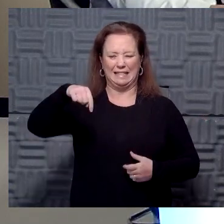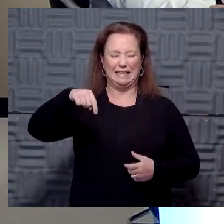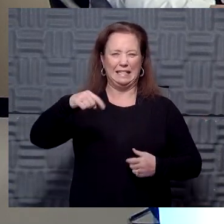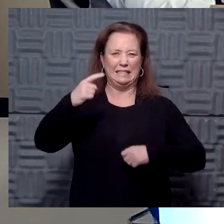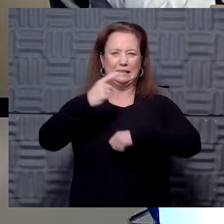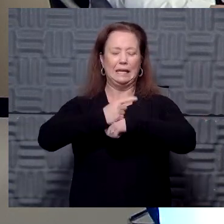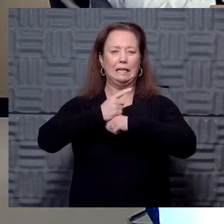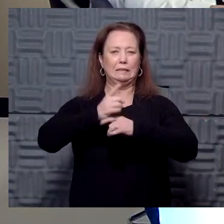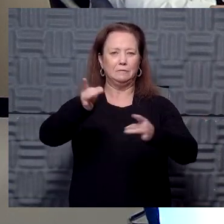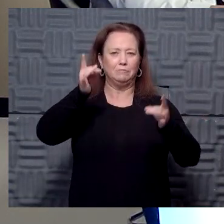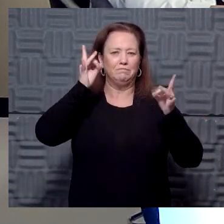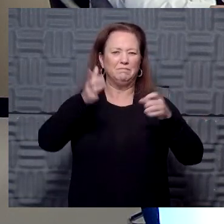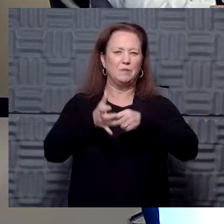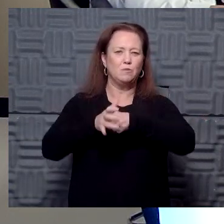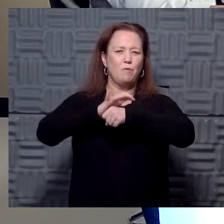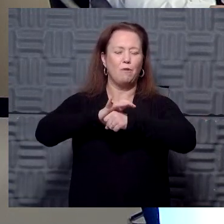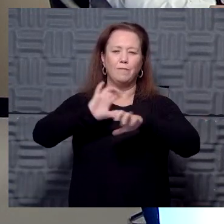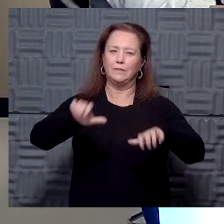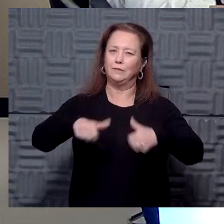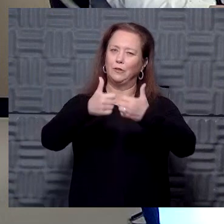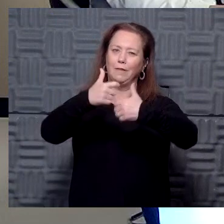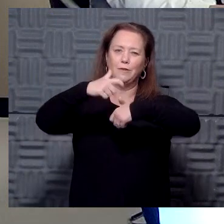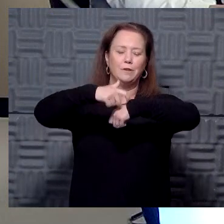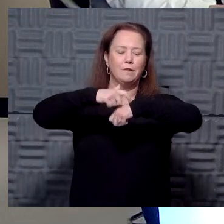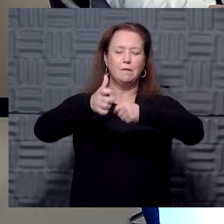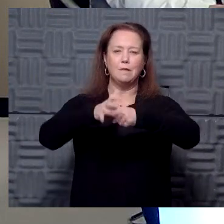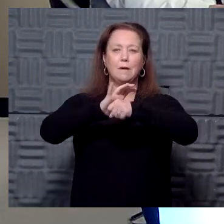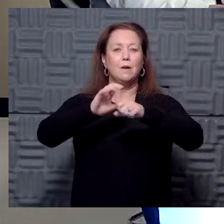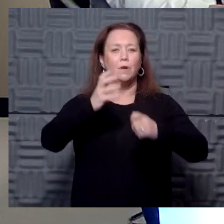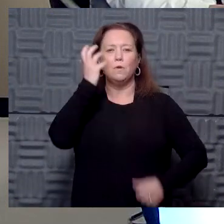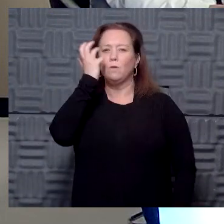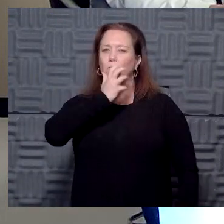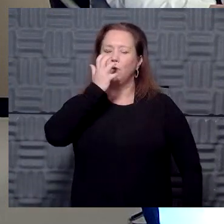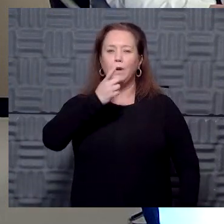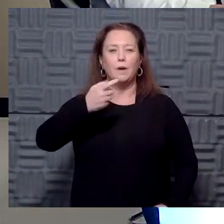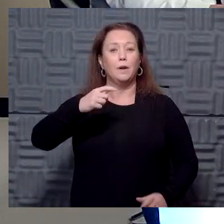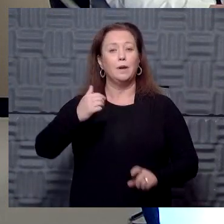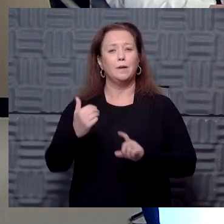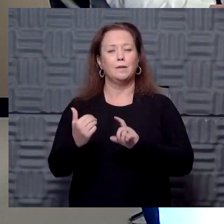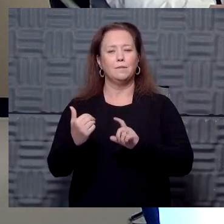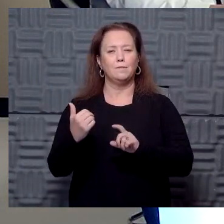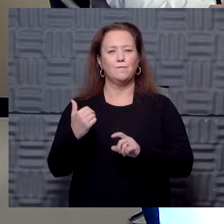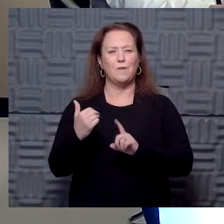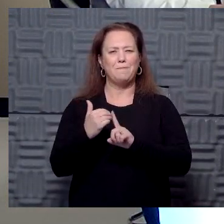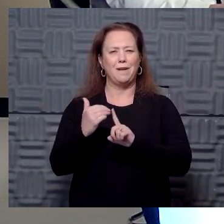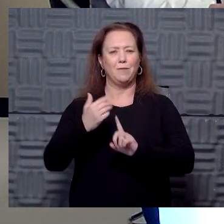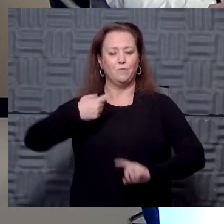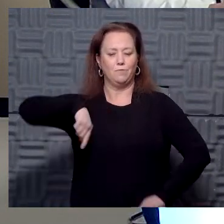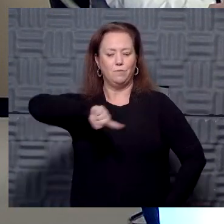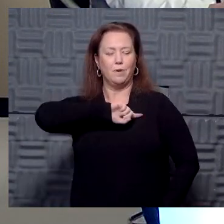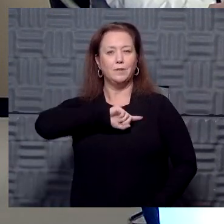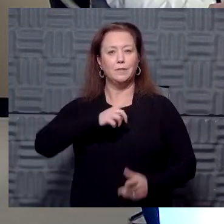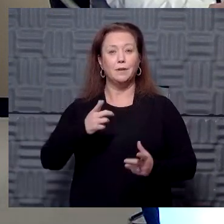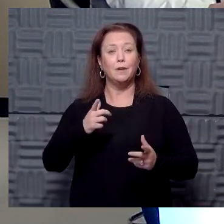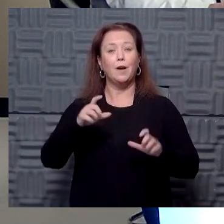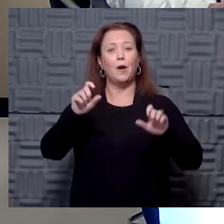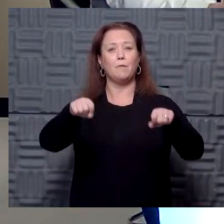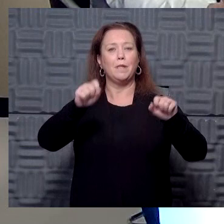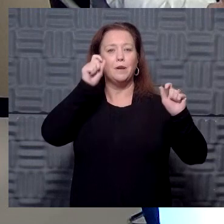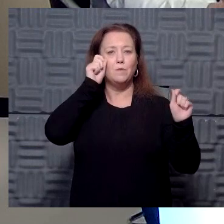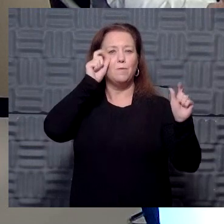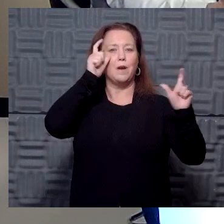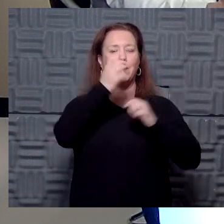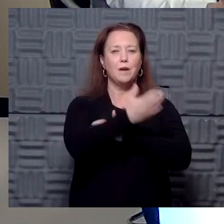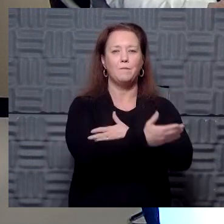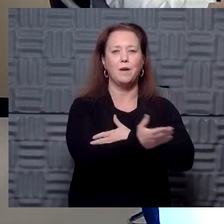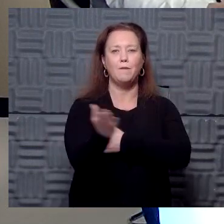of pandemics and challenging times, it is a reminder that what we hold most dear is our ability to wake up in the